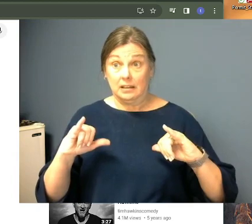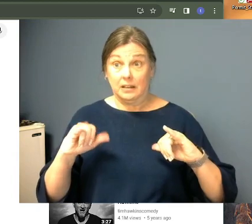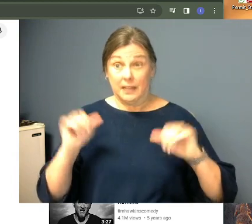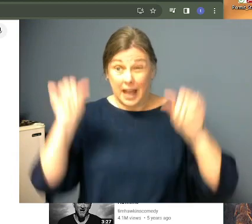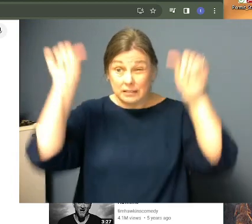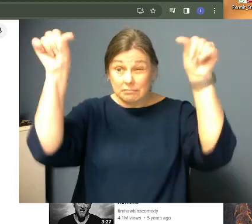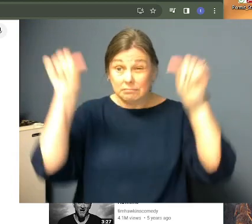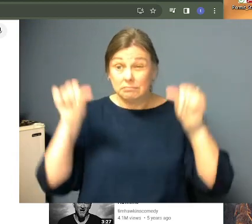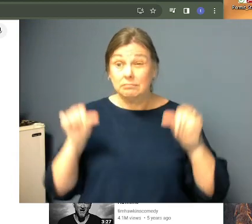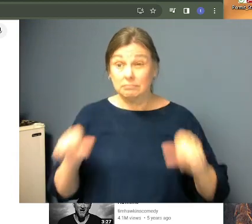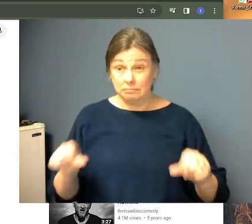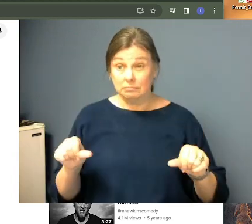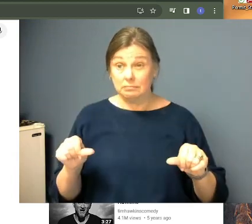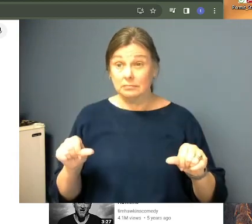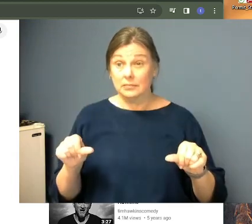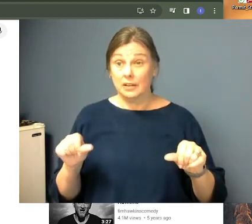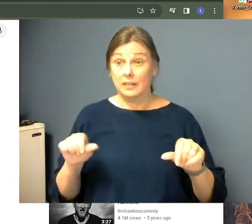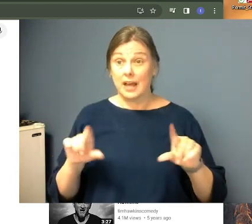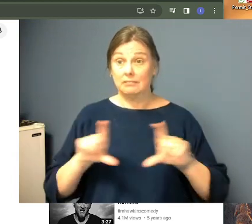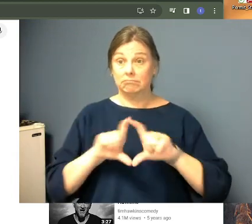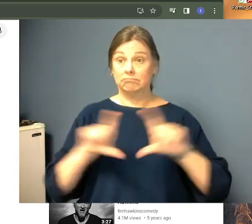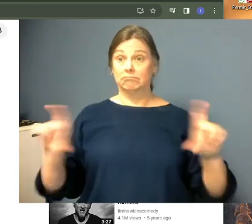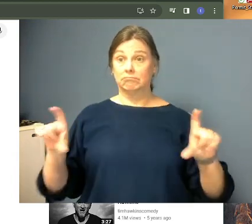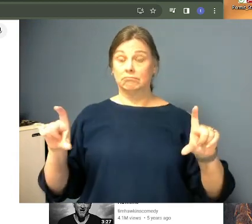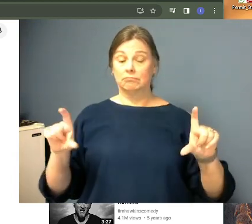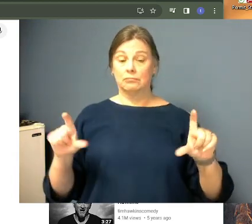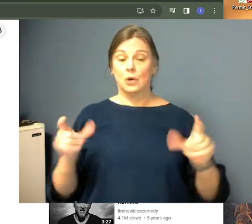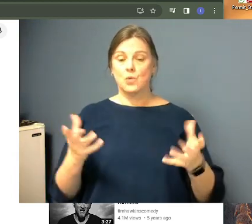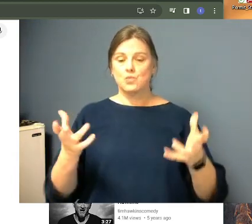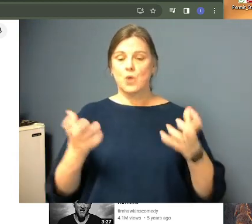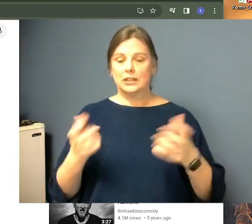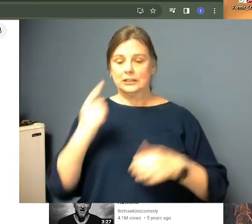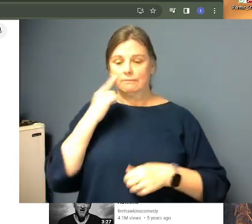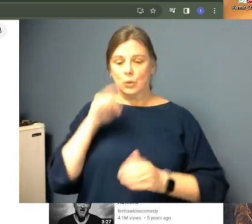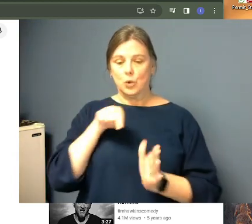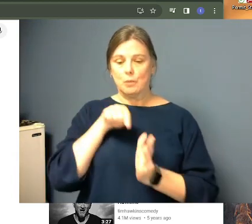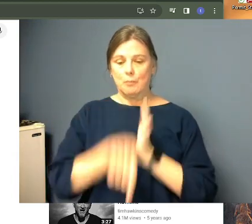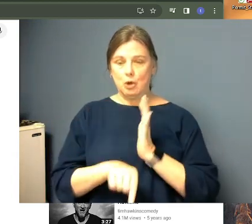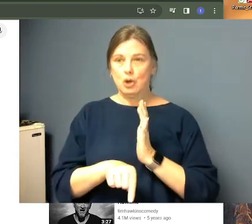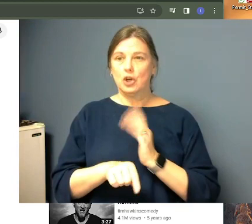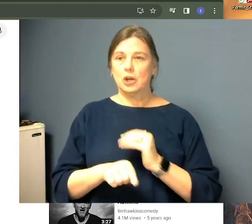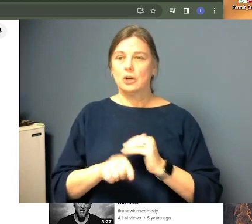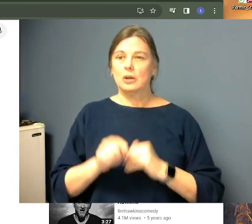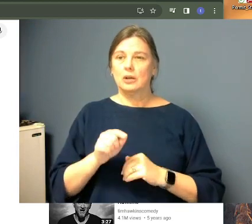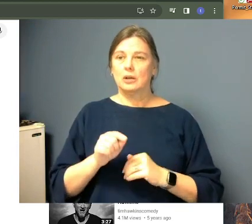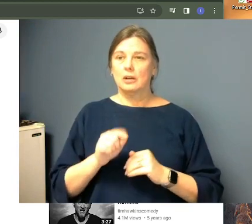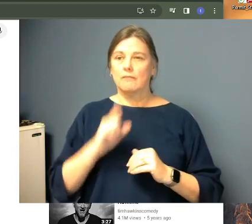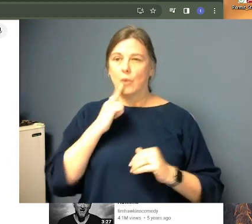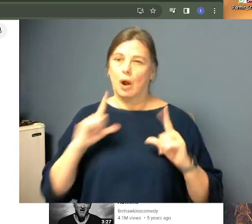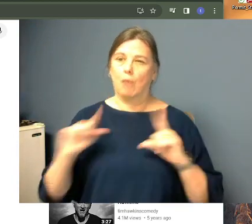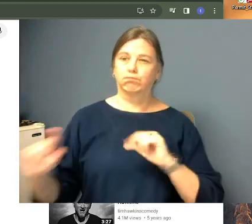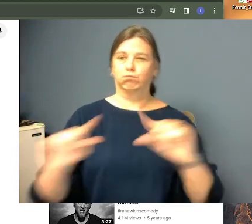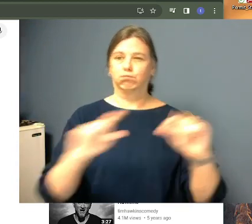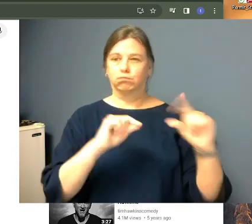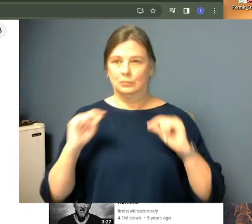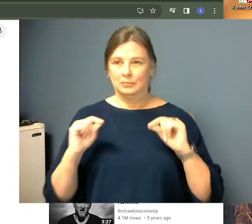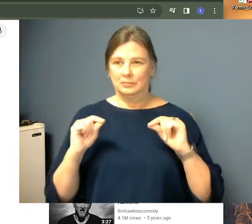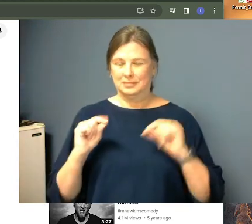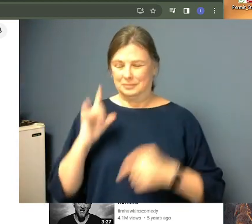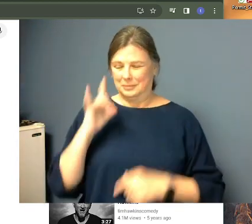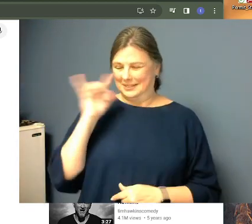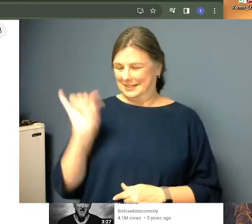women are just gossipers and they sit around and talk about things that we don't really understand,